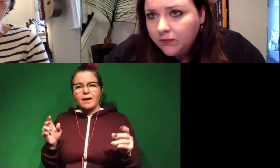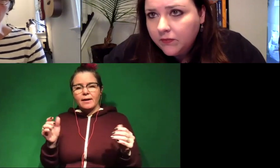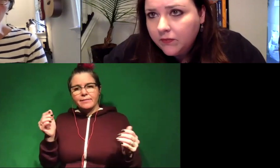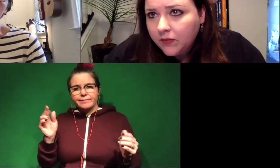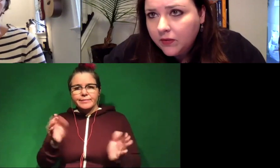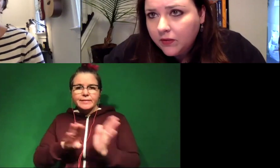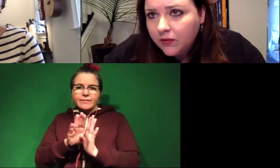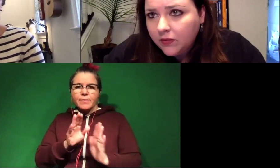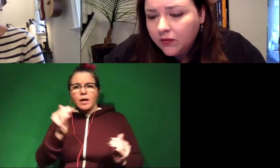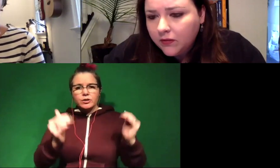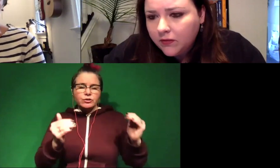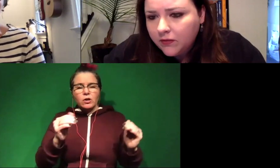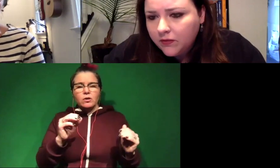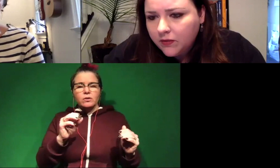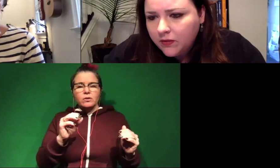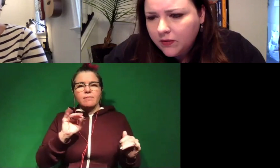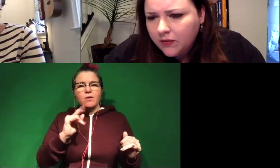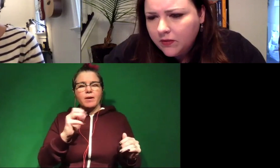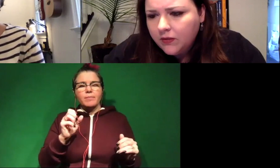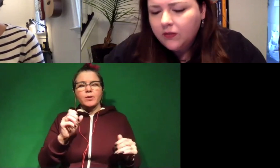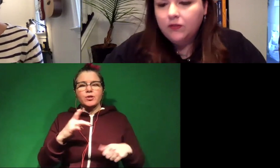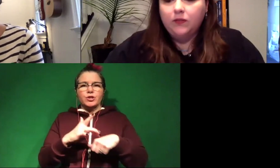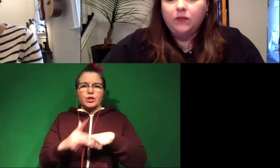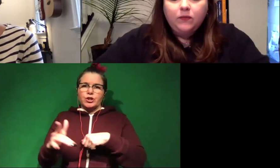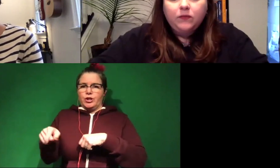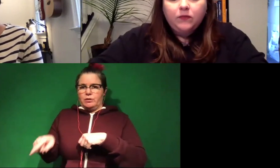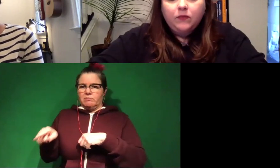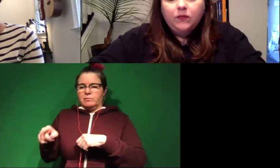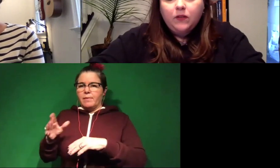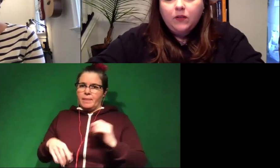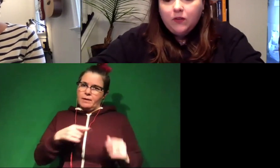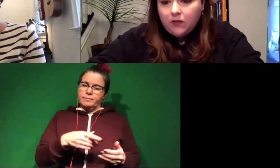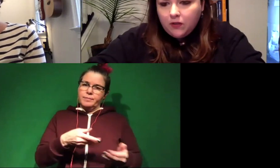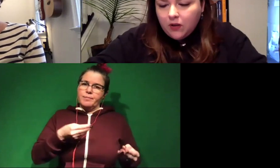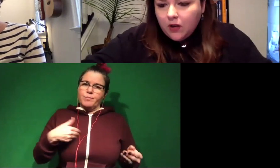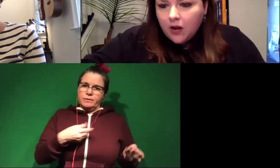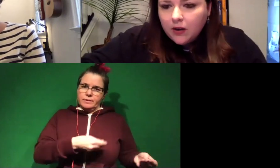much later. I'm sorry, much earlier than babies that are breastfed.